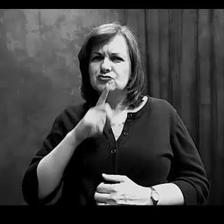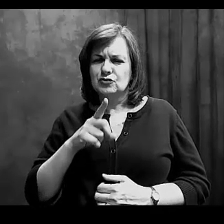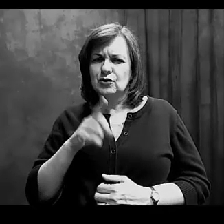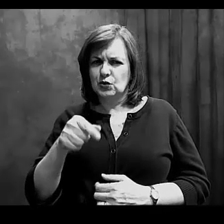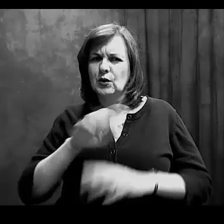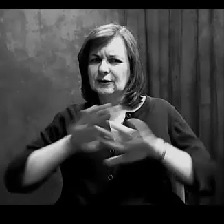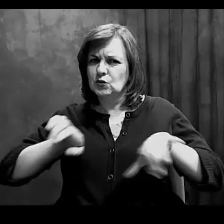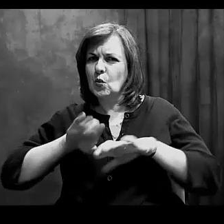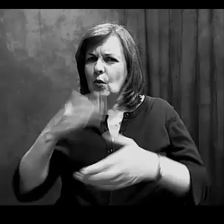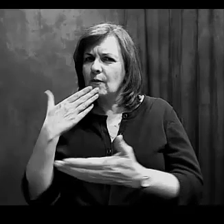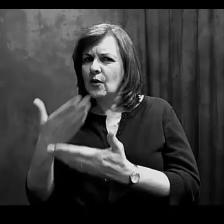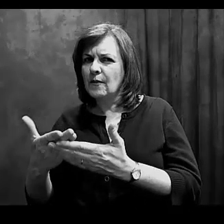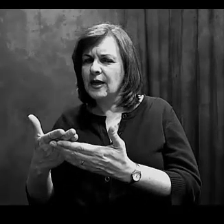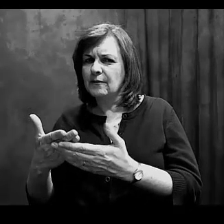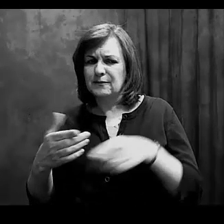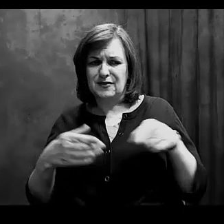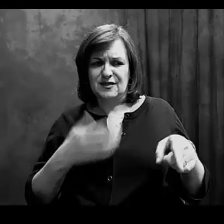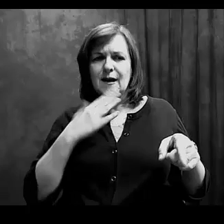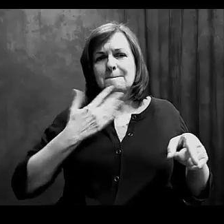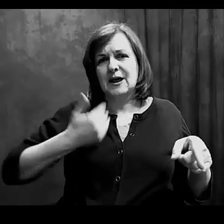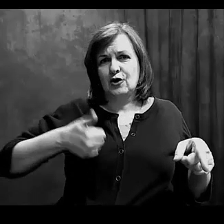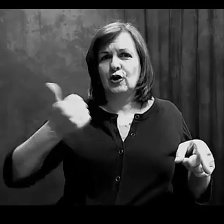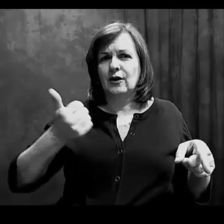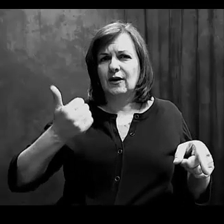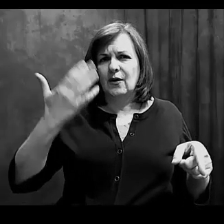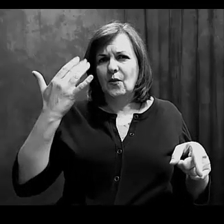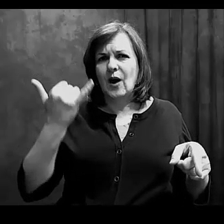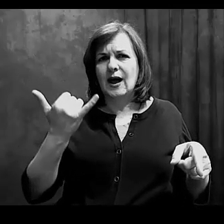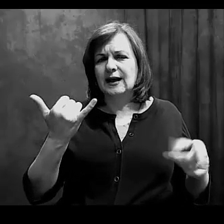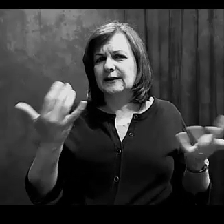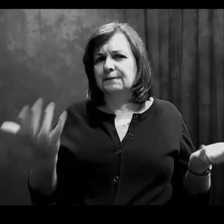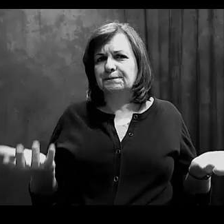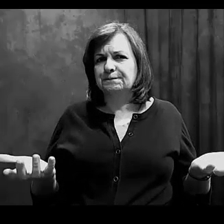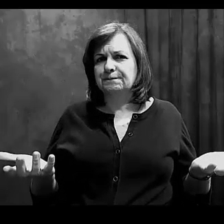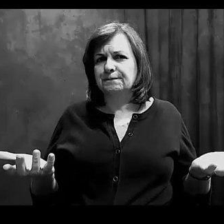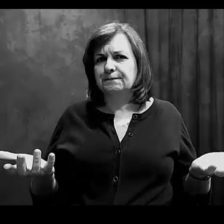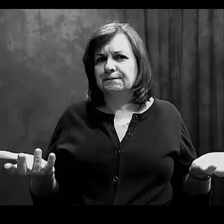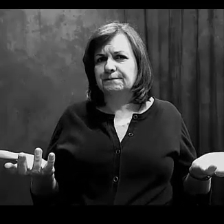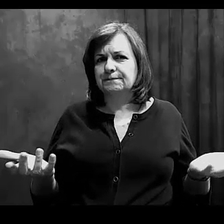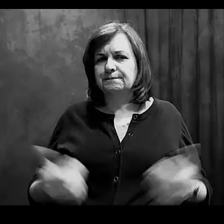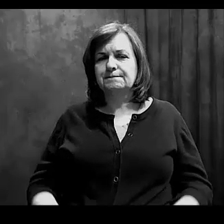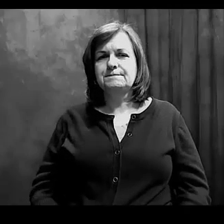excellent swimmer, but I bet you can't outswim them. Why not?